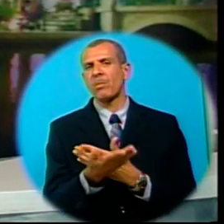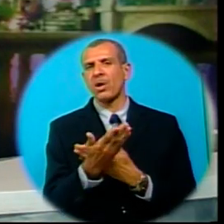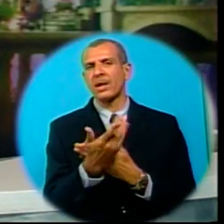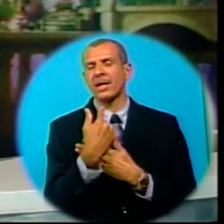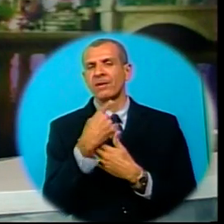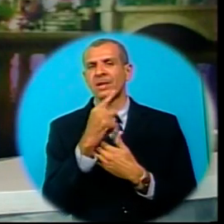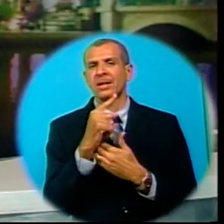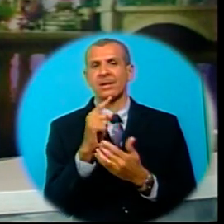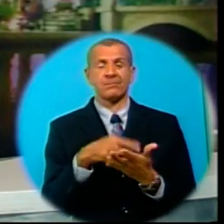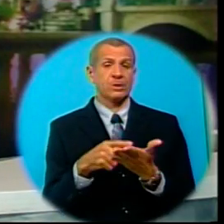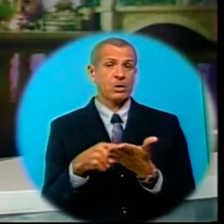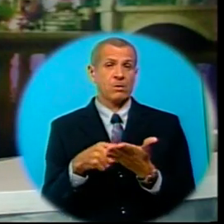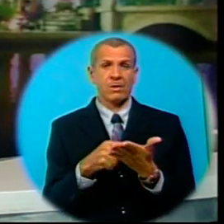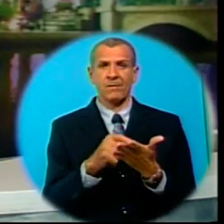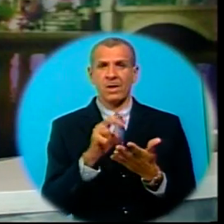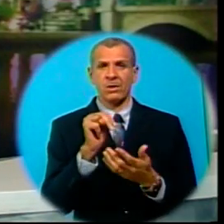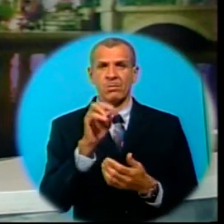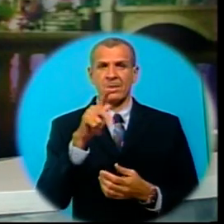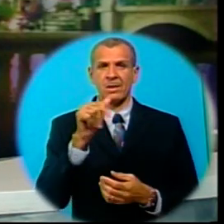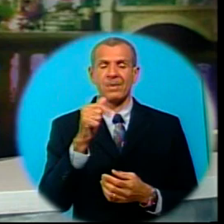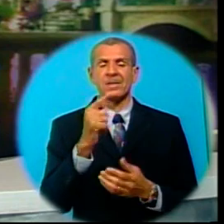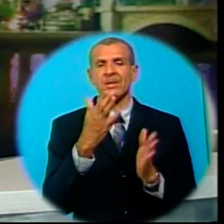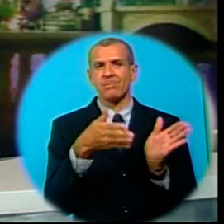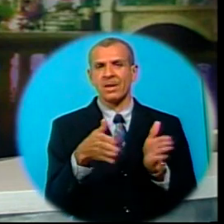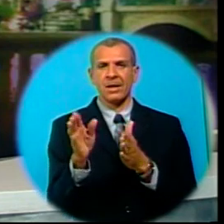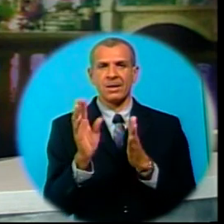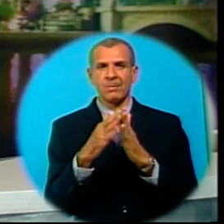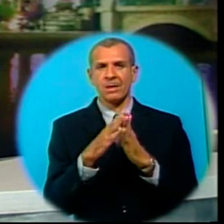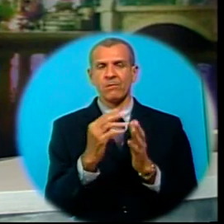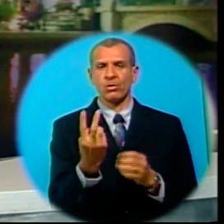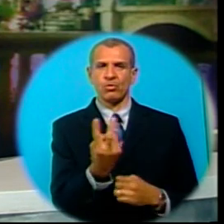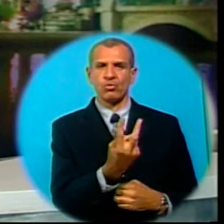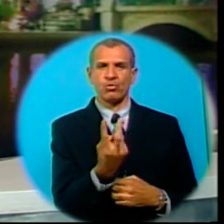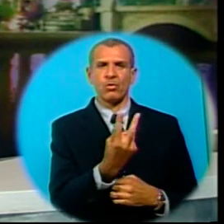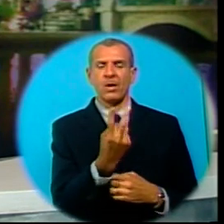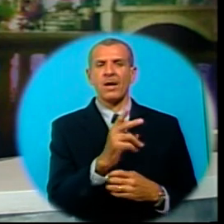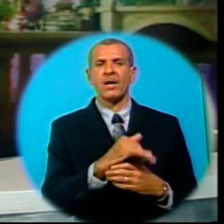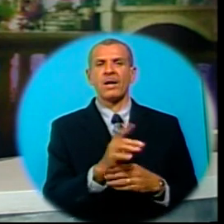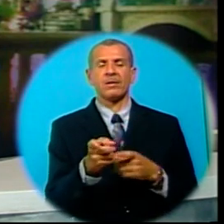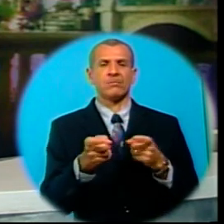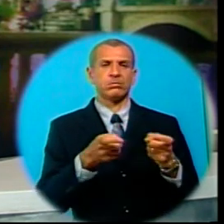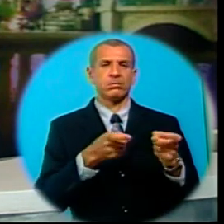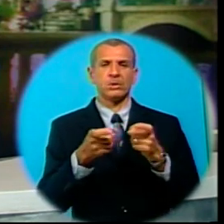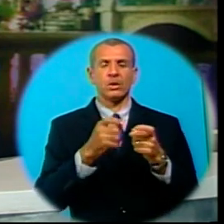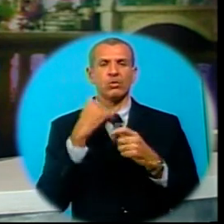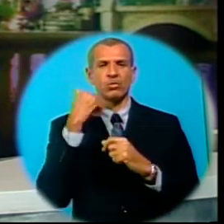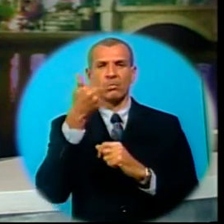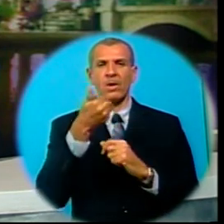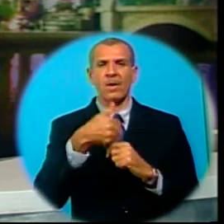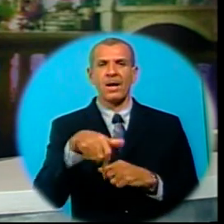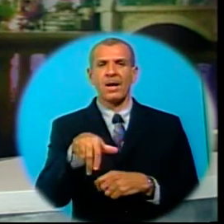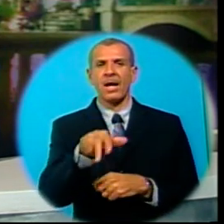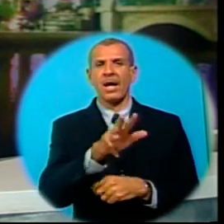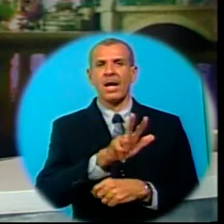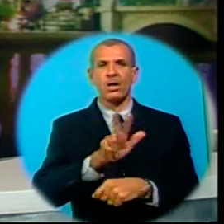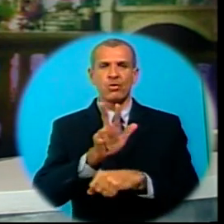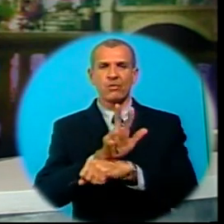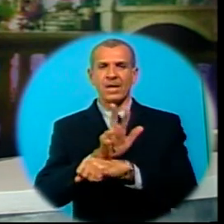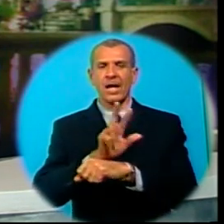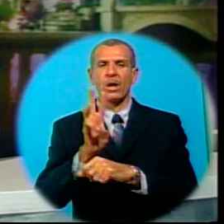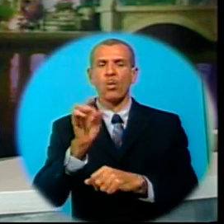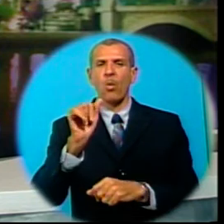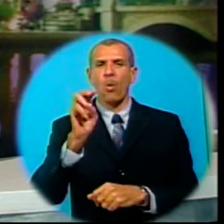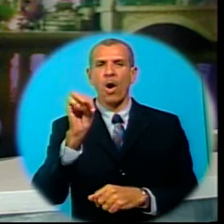the NUPW. She has since scheduled a joint meeting of the two parties under her chairmanship for tomorrow at 3 o'clock at her